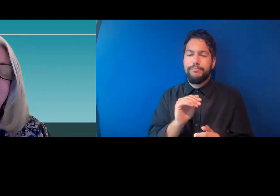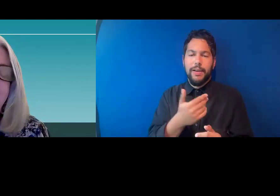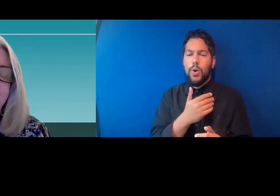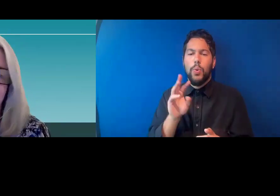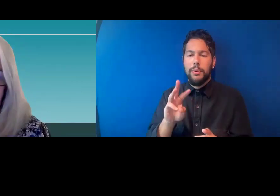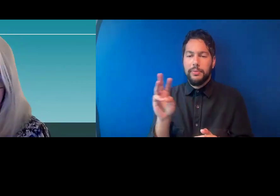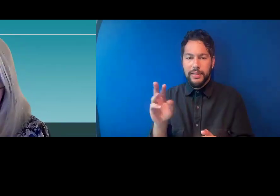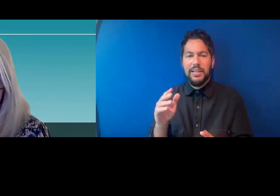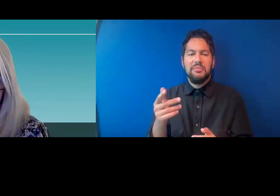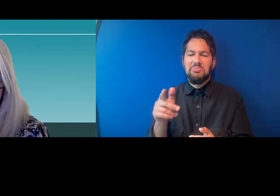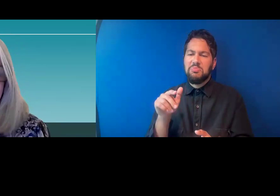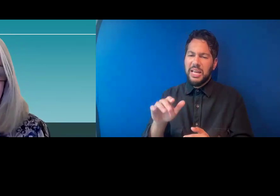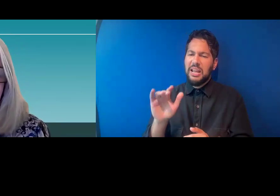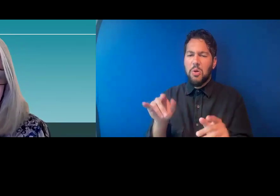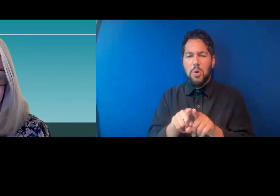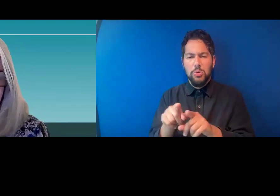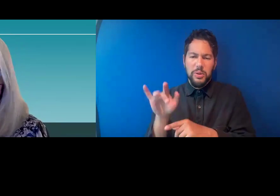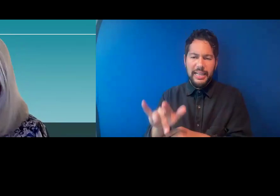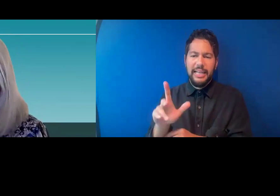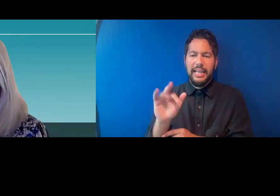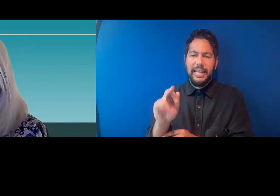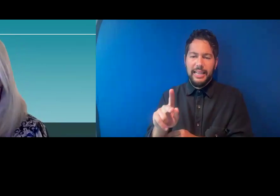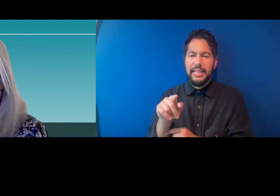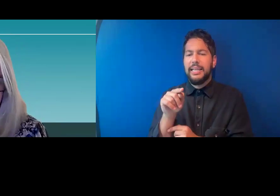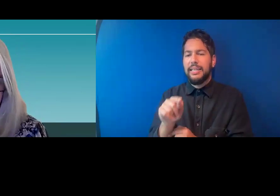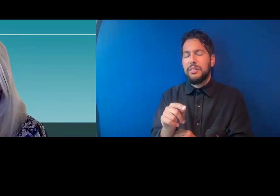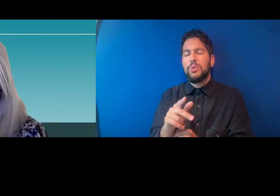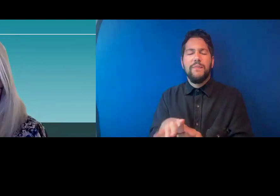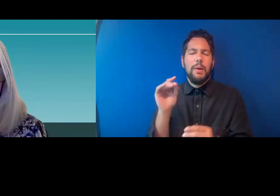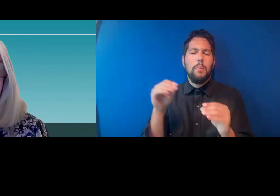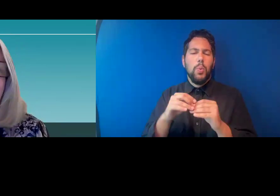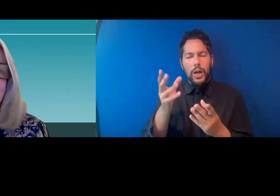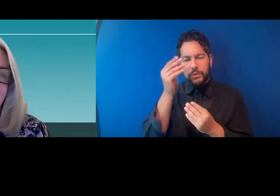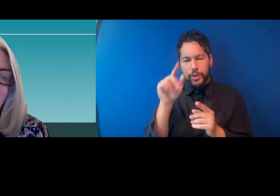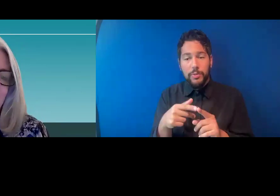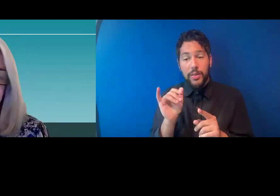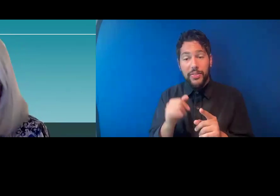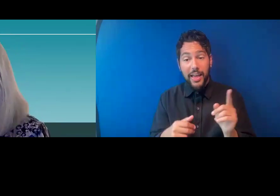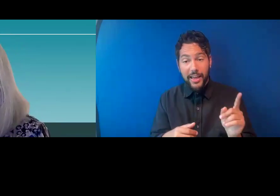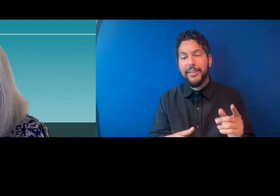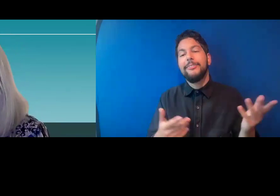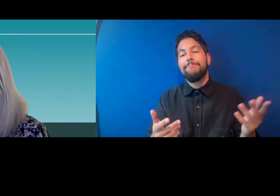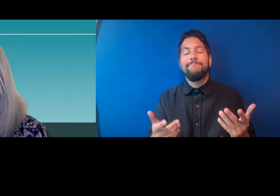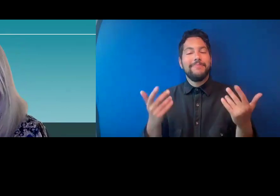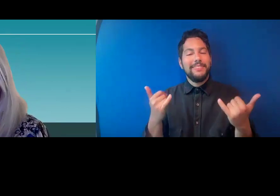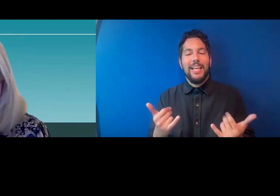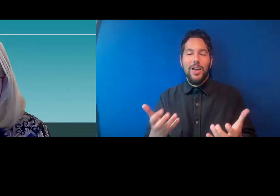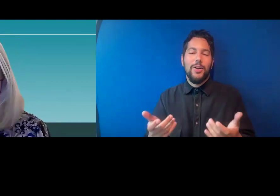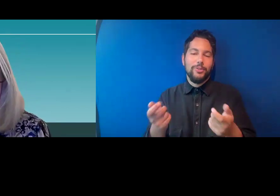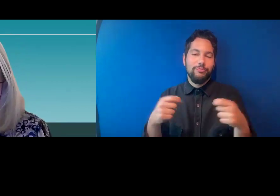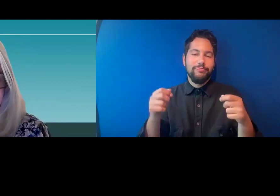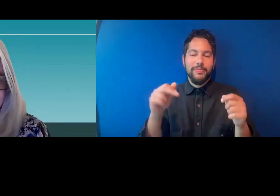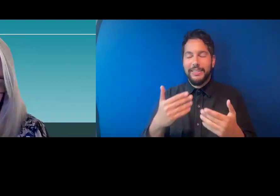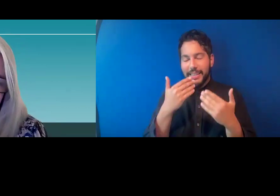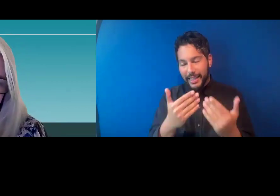the links that we're sending to you so you can find out more information about that. But with that, I just want to thank you all again for spending